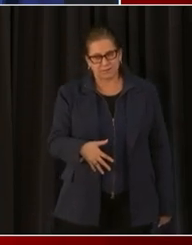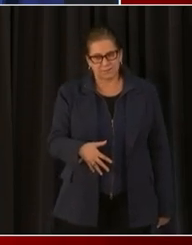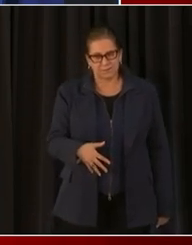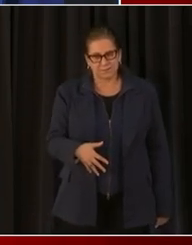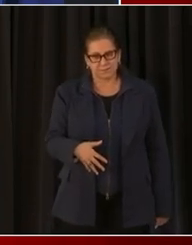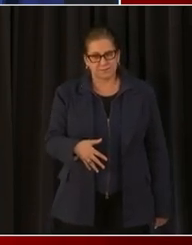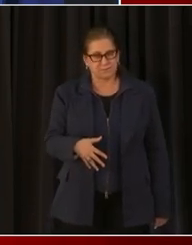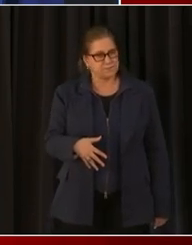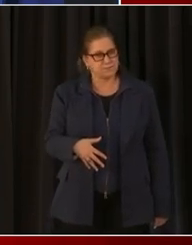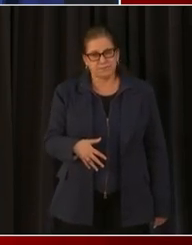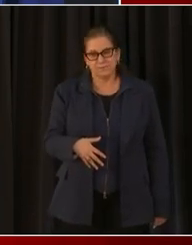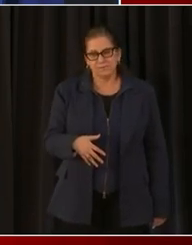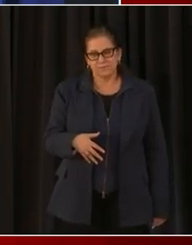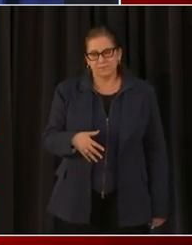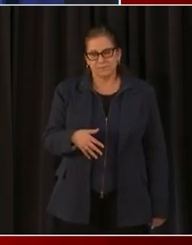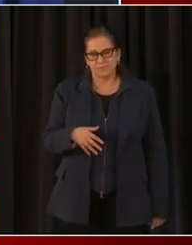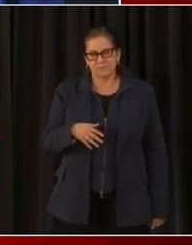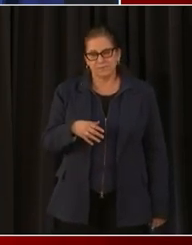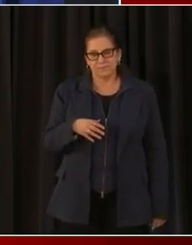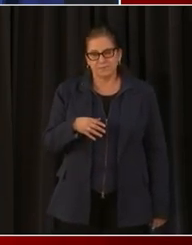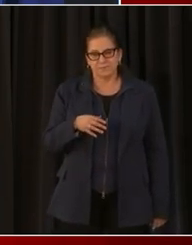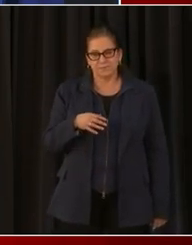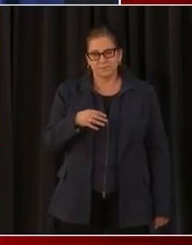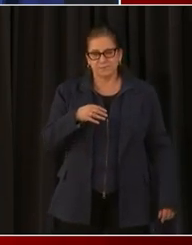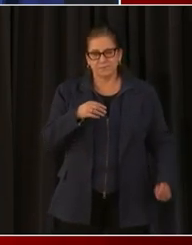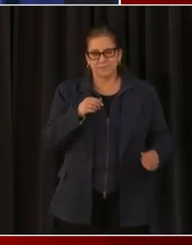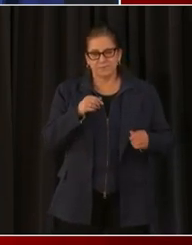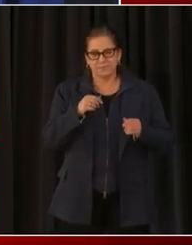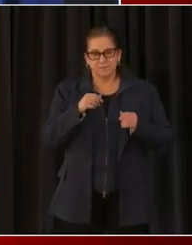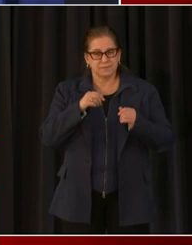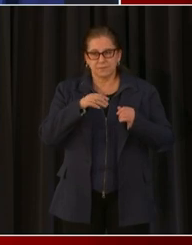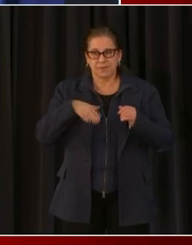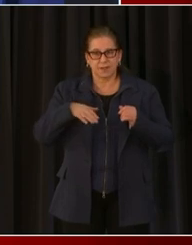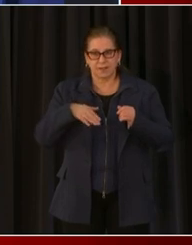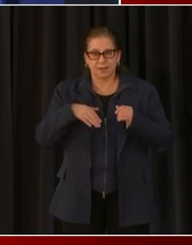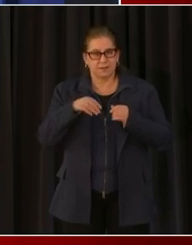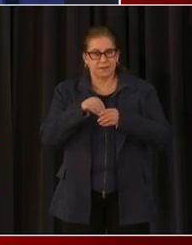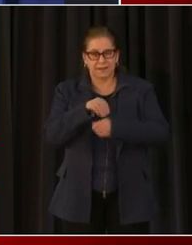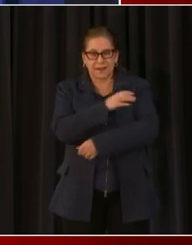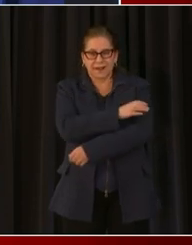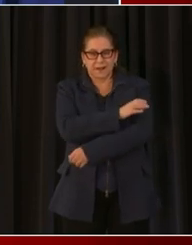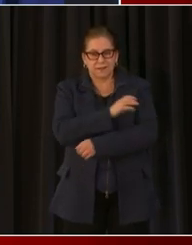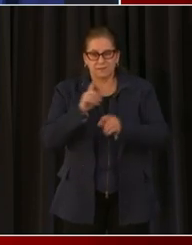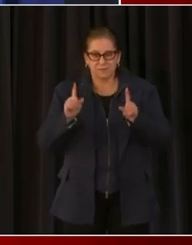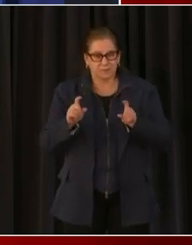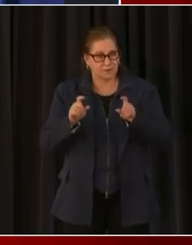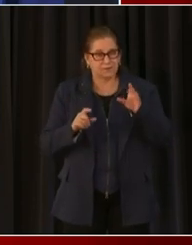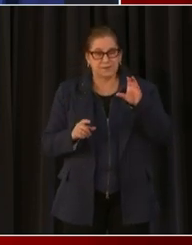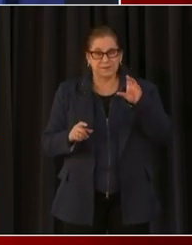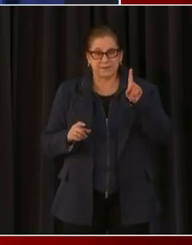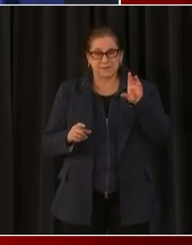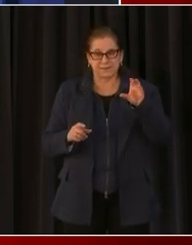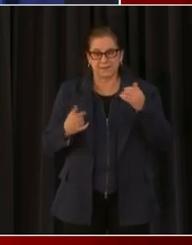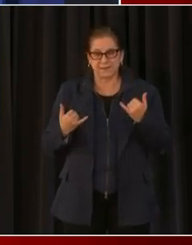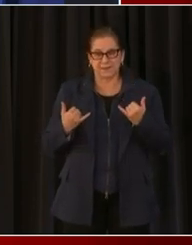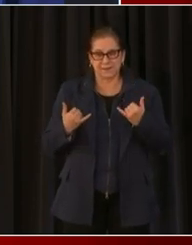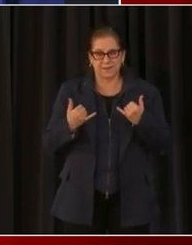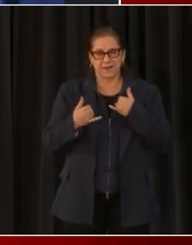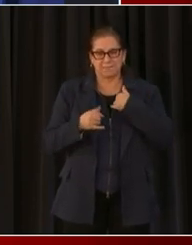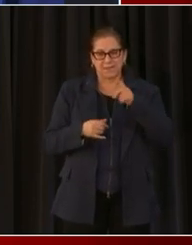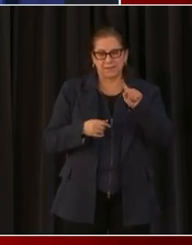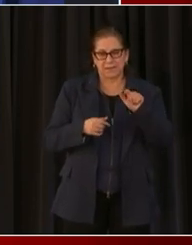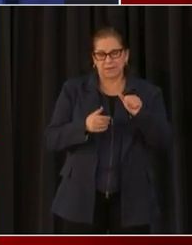not studied, or pregnant women were not included in initial clinical trials, we do now have the CDC with a database that